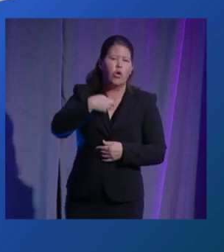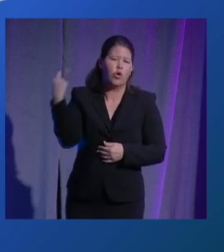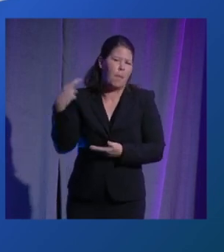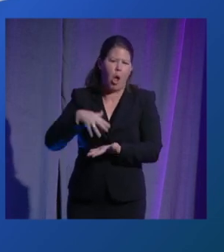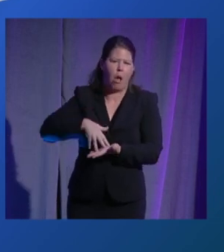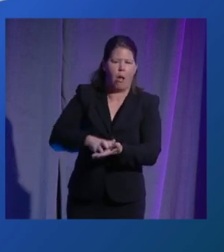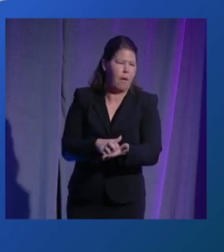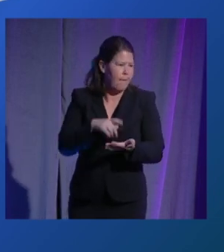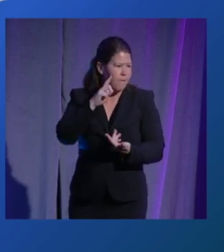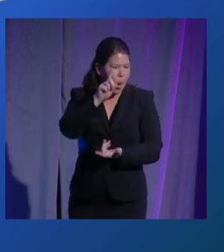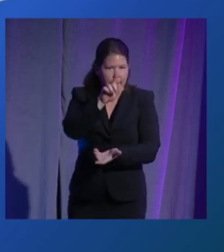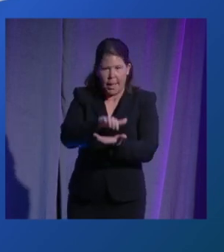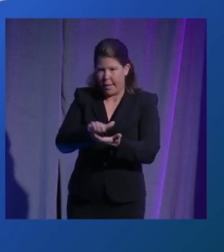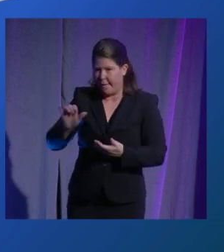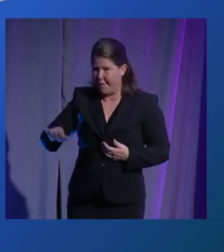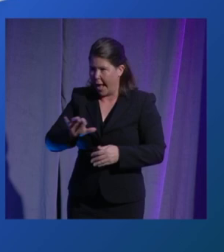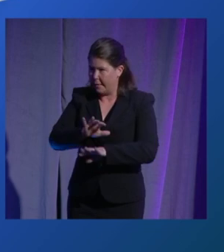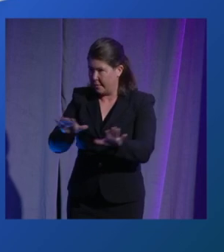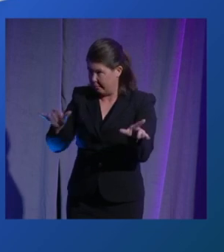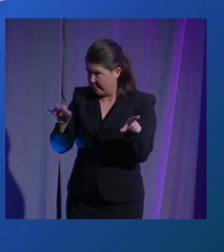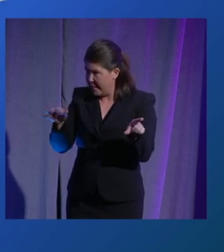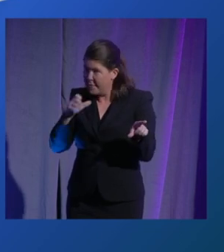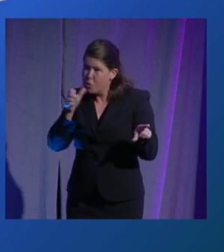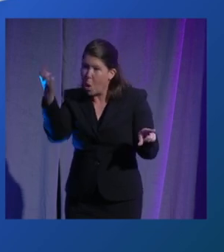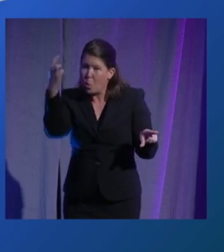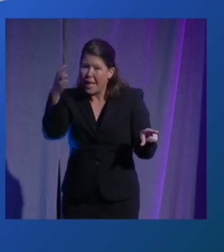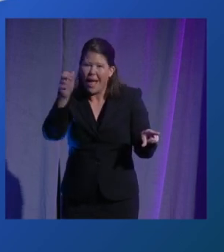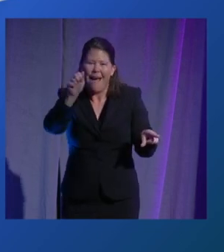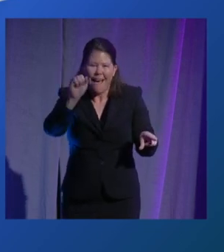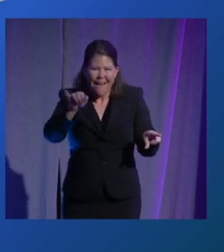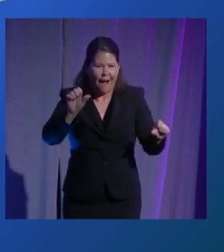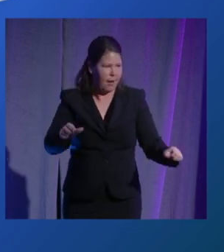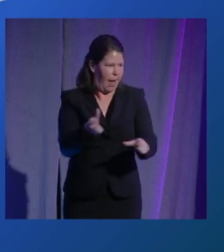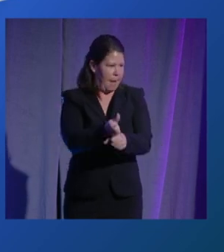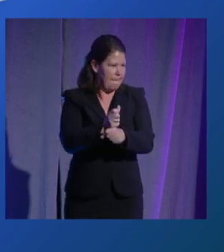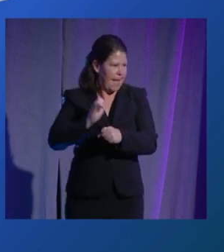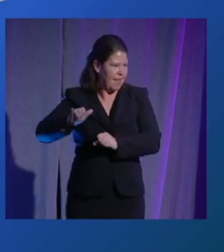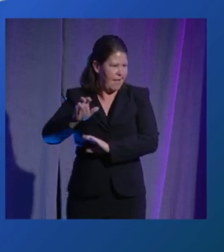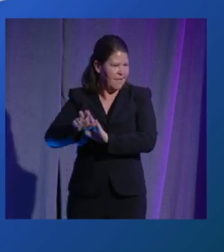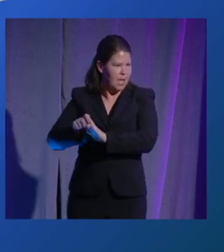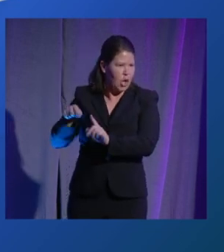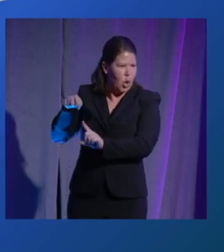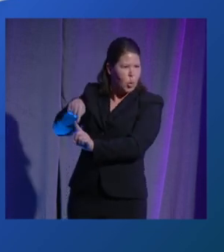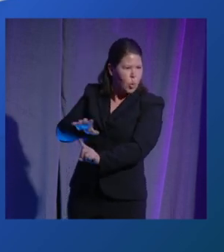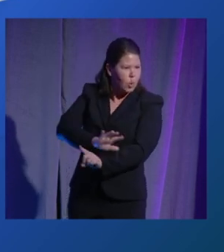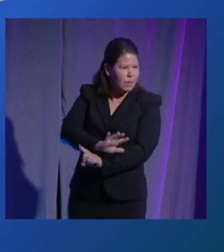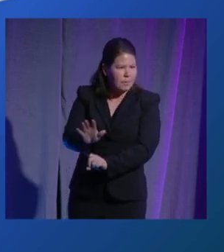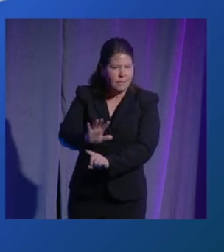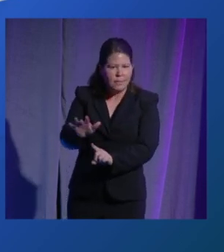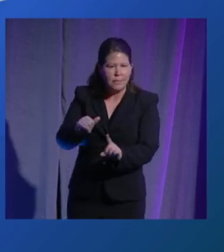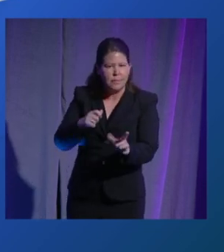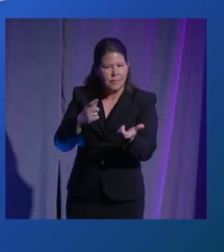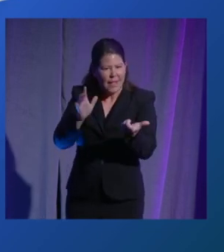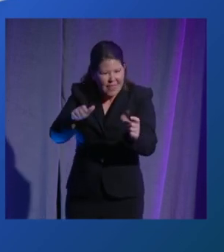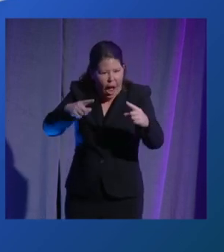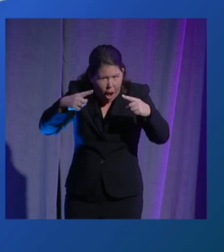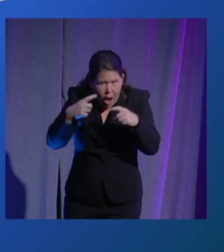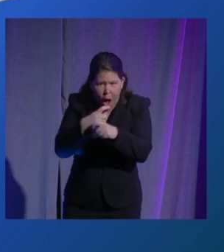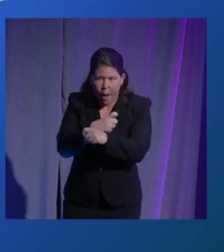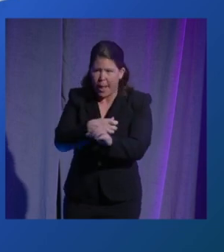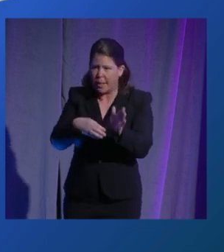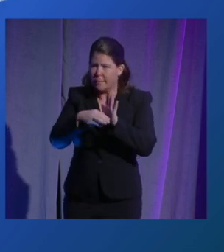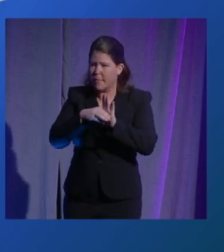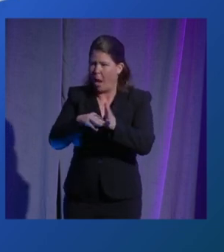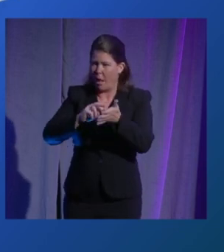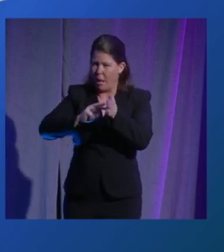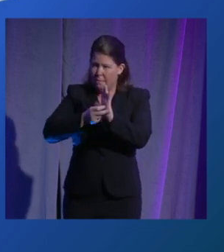a risk both from the regulatory side and just a more General risk that these are such complex models that we can't help explain to politicians